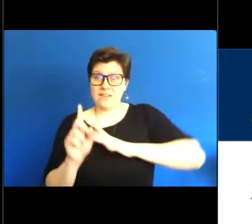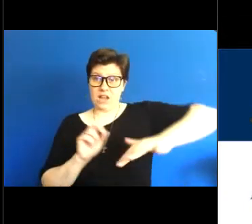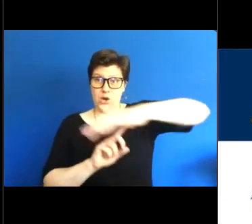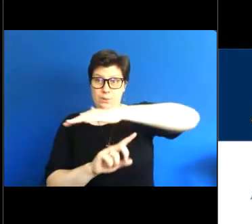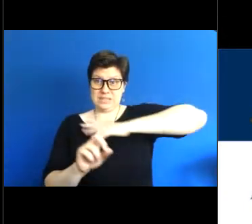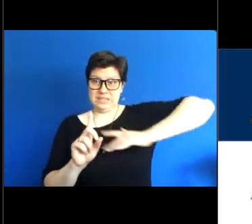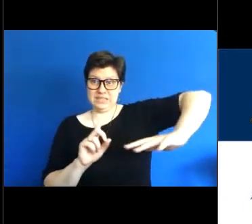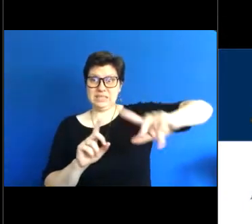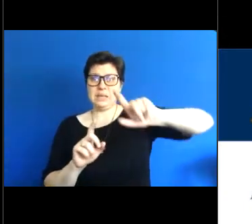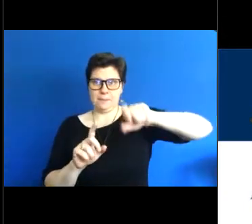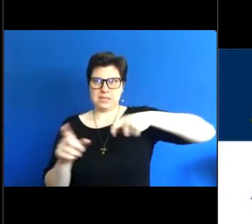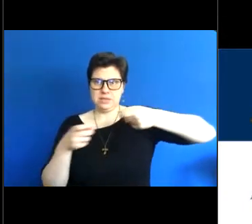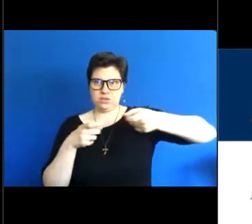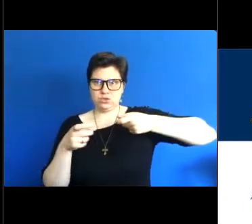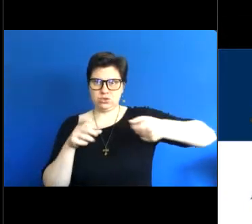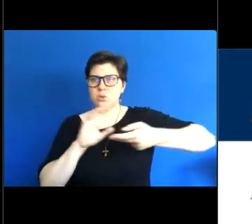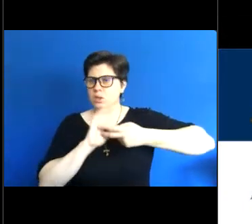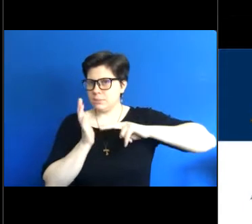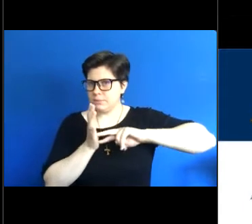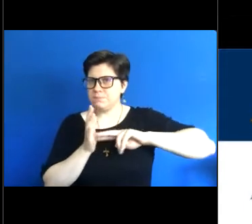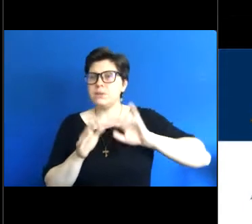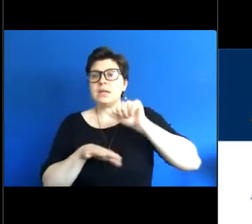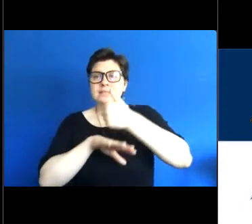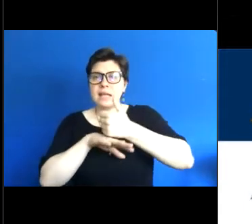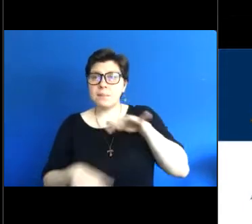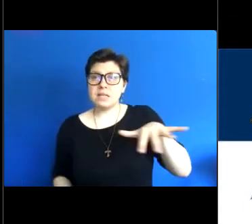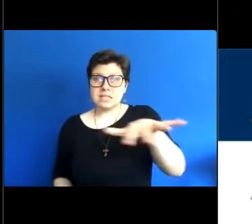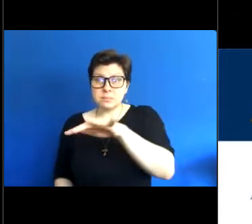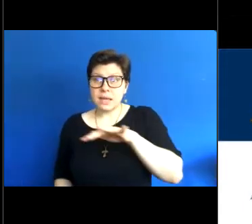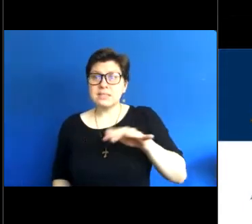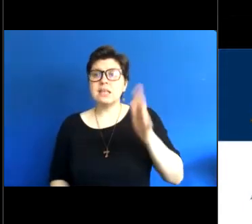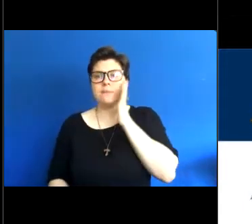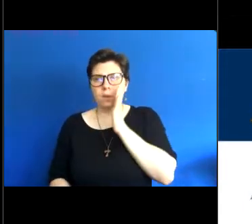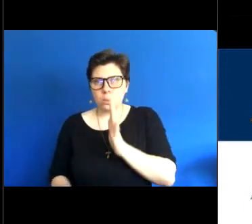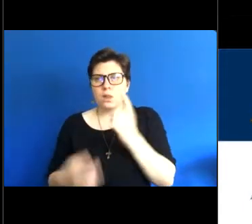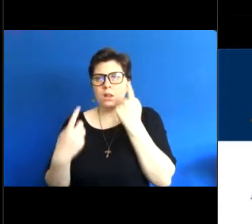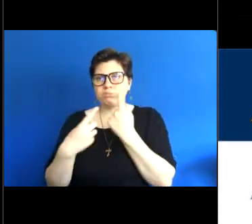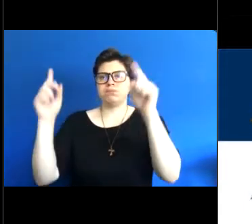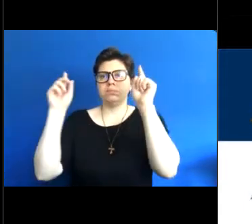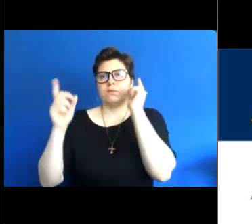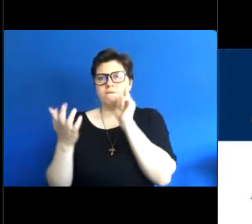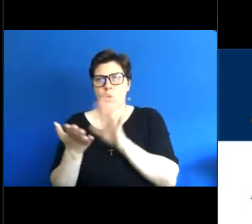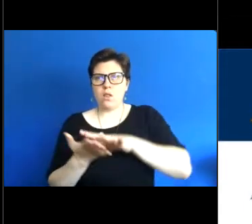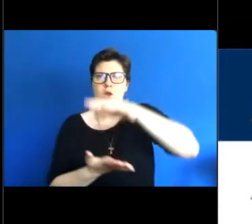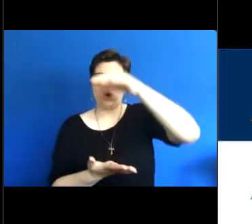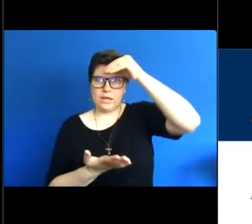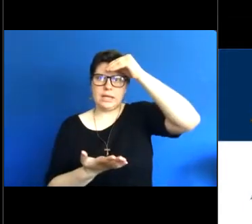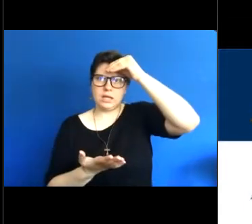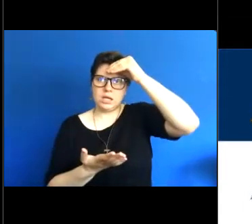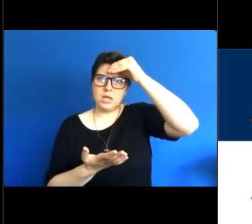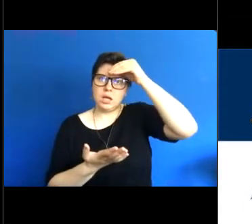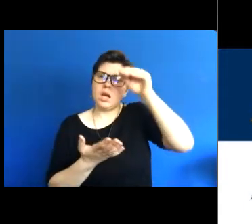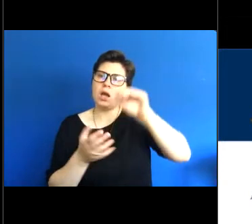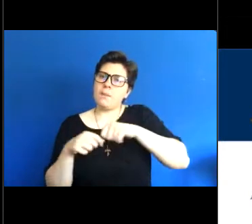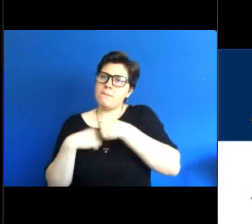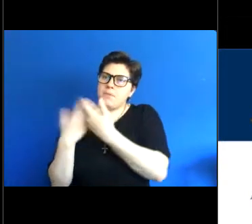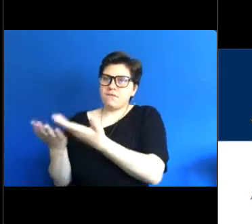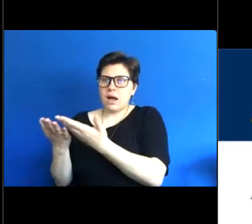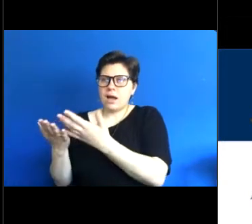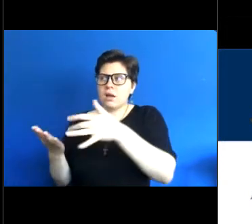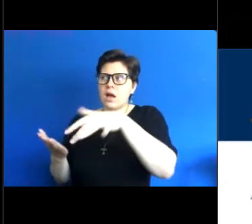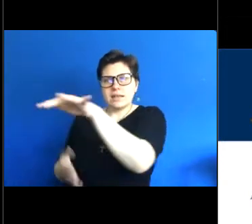What does that mean? We need to create a space that is conducive to learning. We need to provide our students with a space